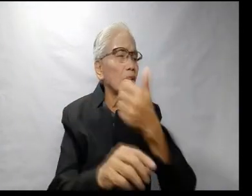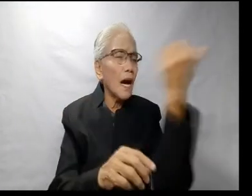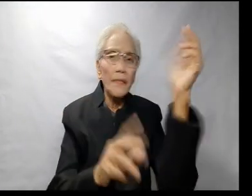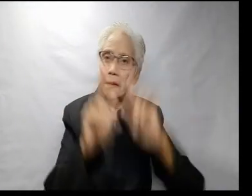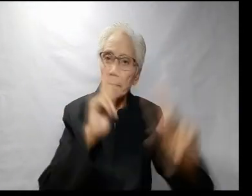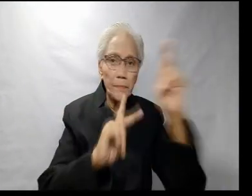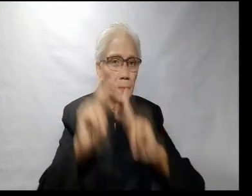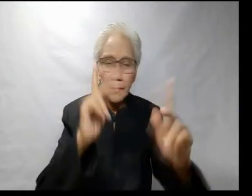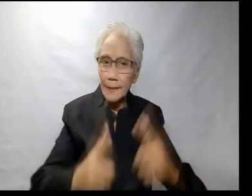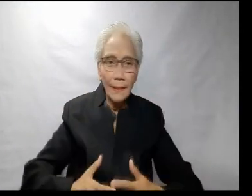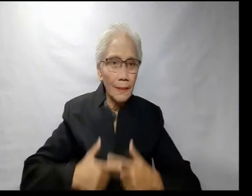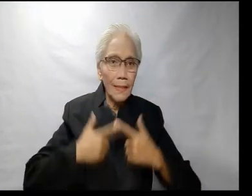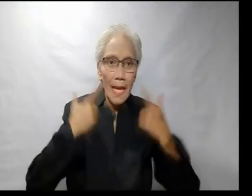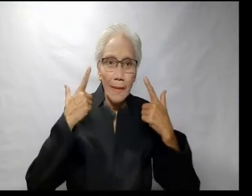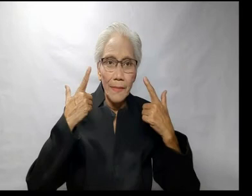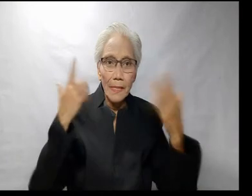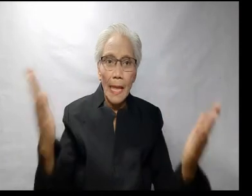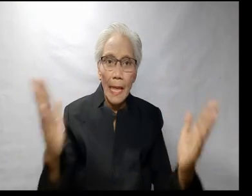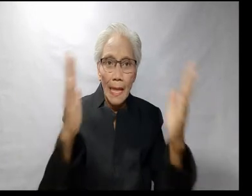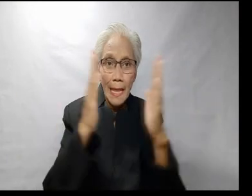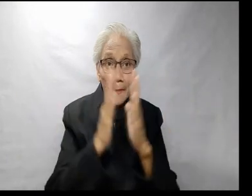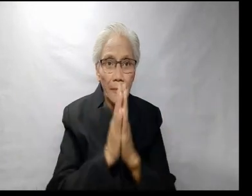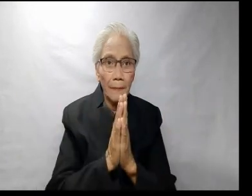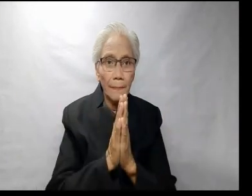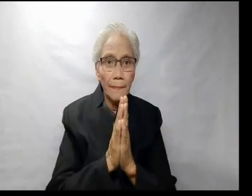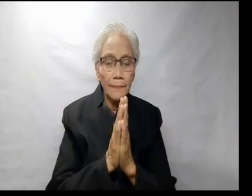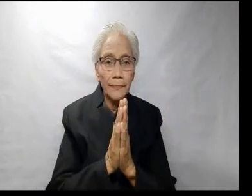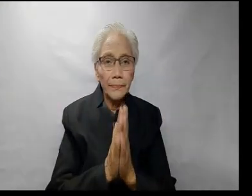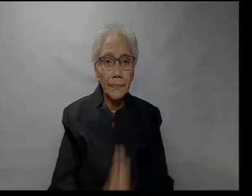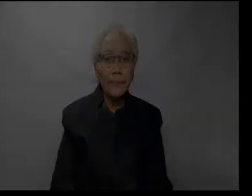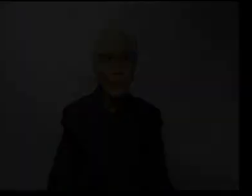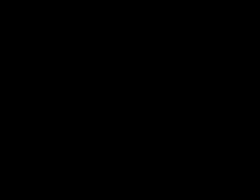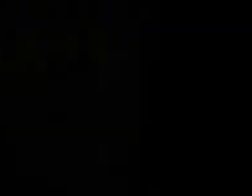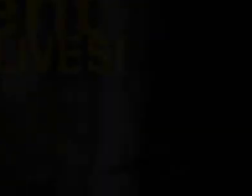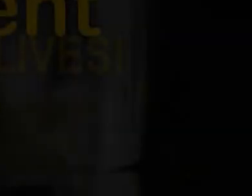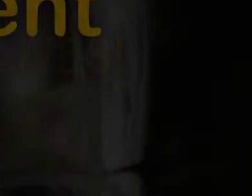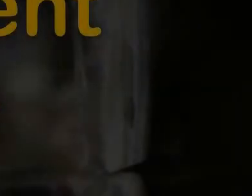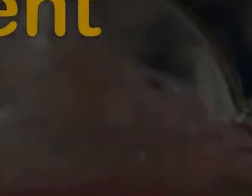and made a difference in other people's lives. Amen.